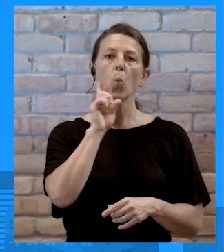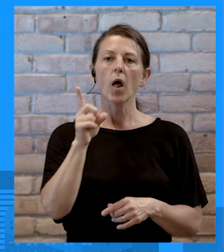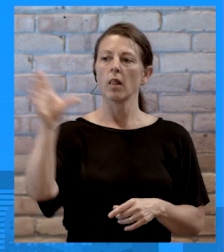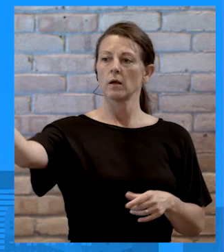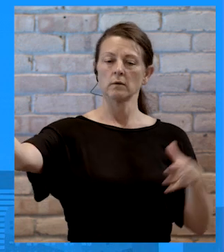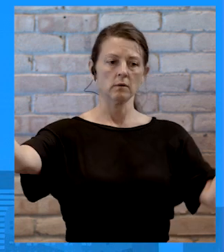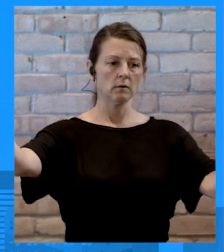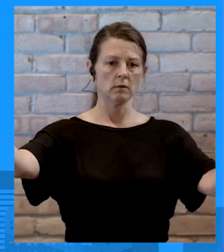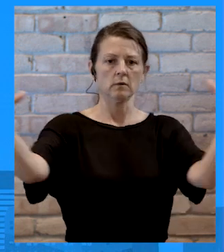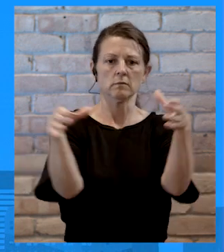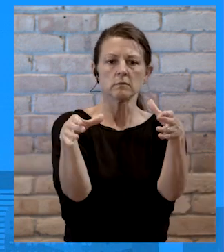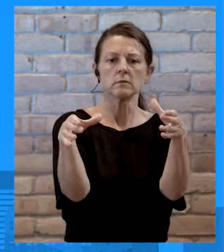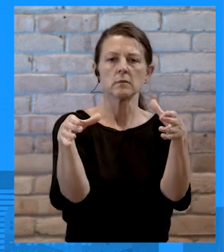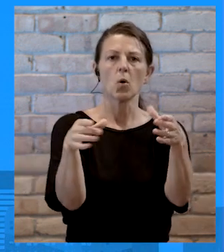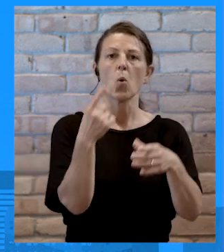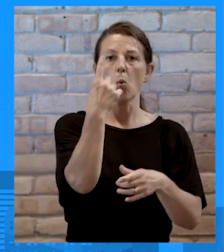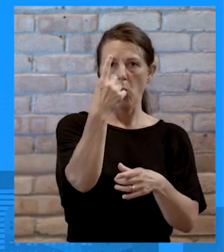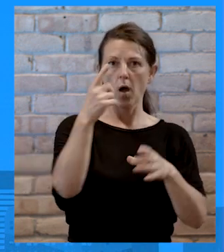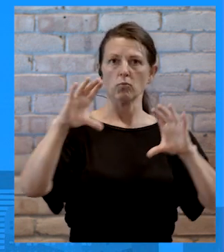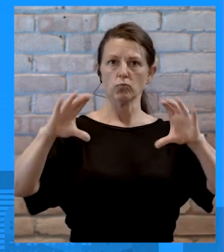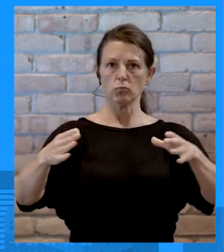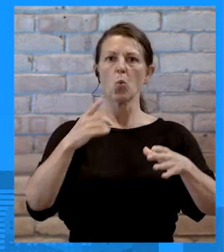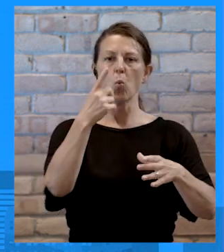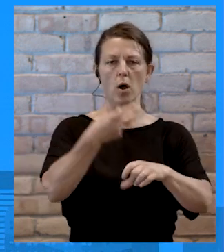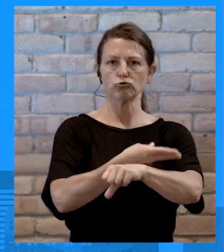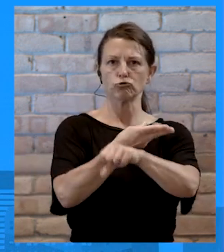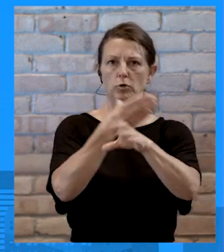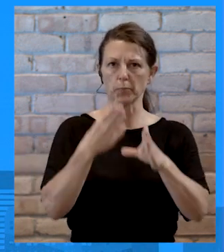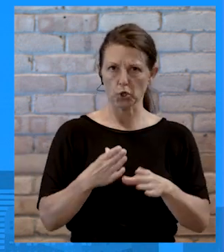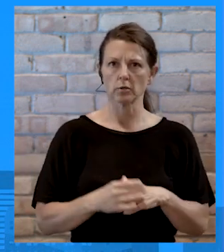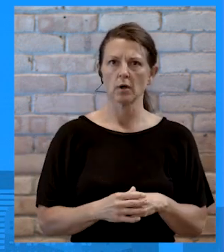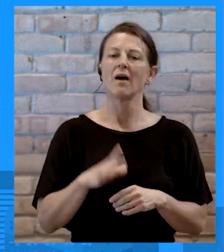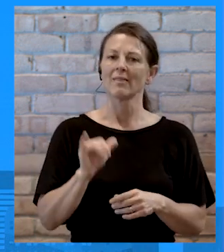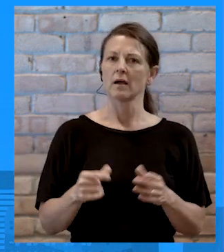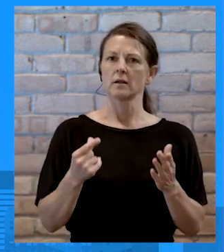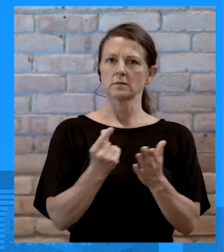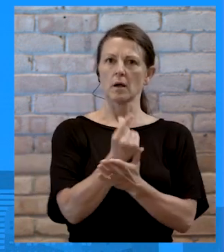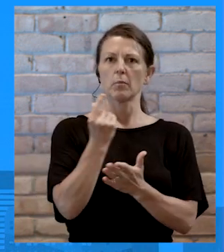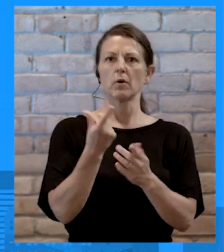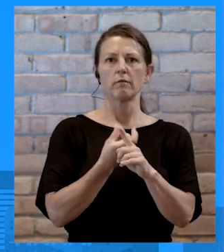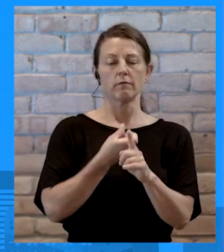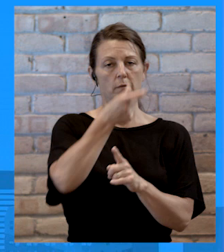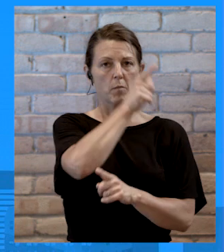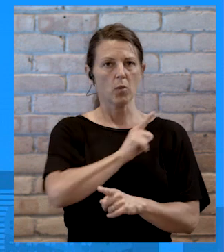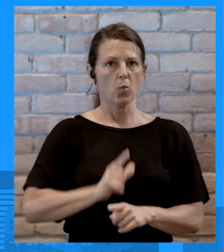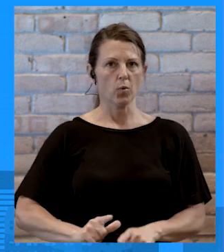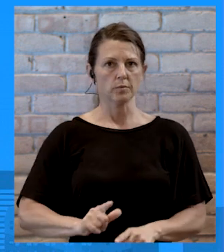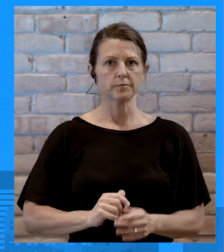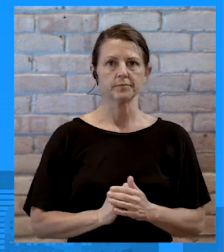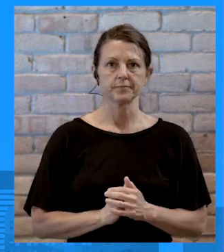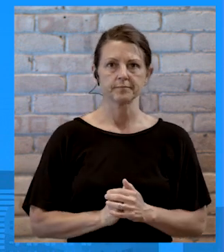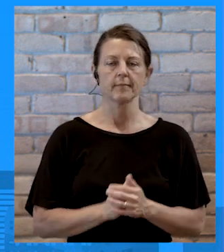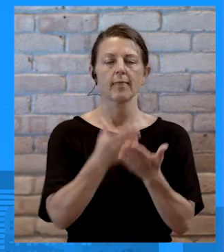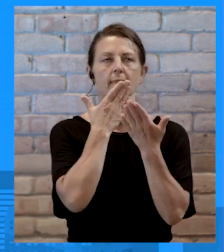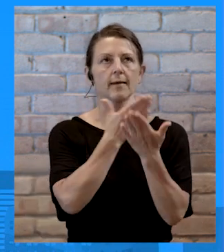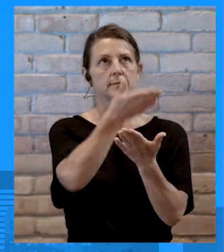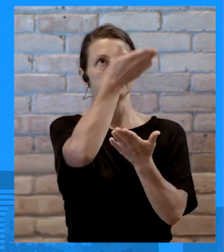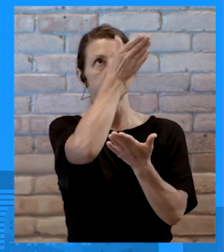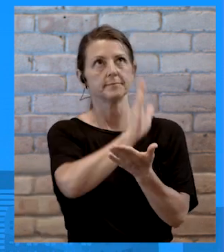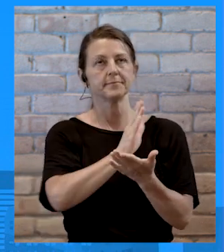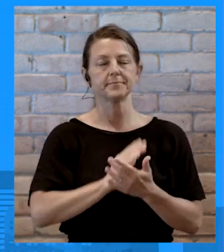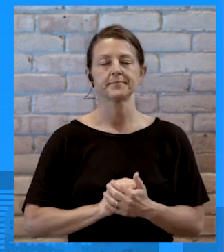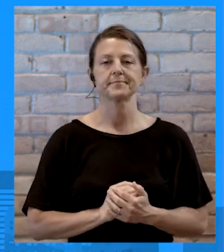flock and one shepherd. This is the gospel of the Lord. Thanks be to